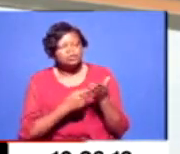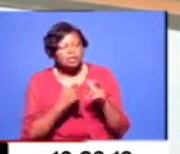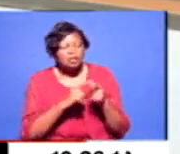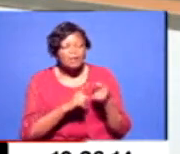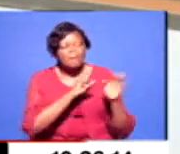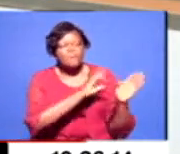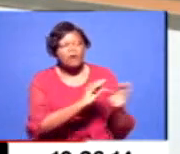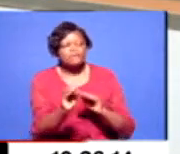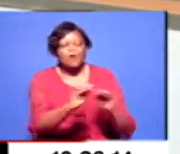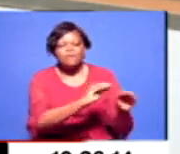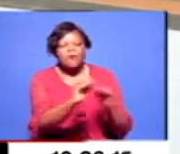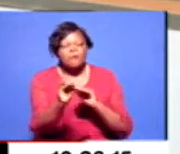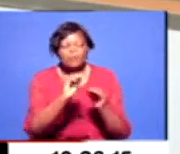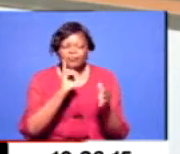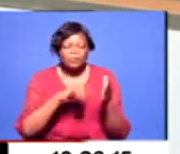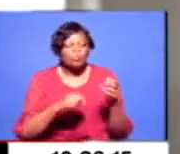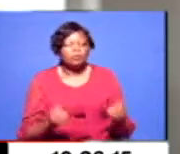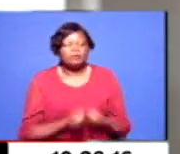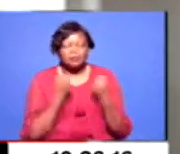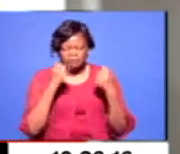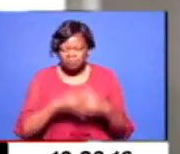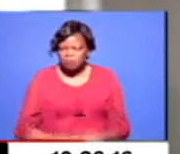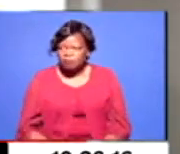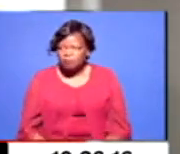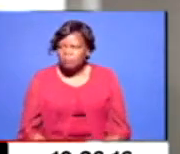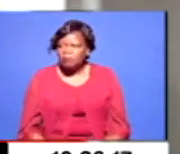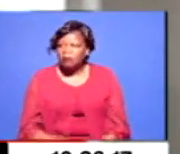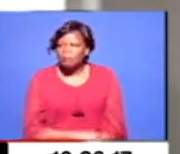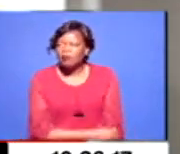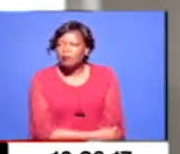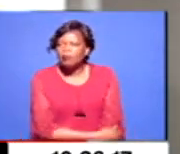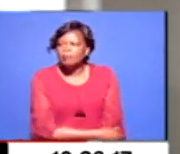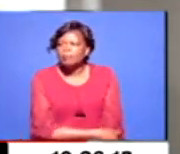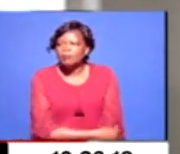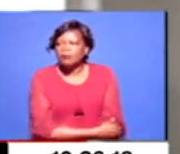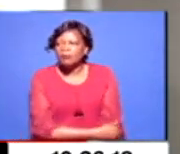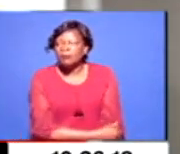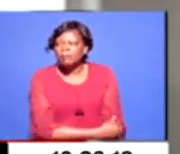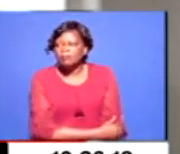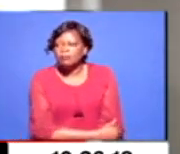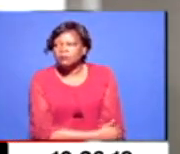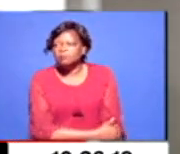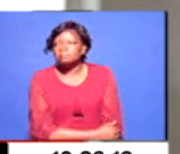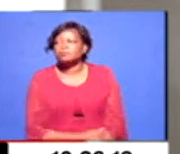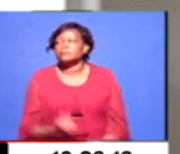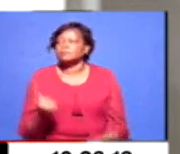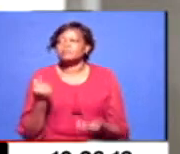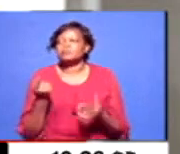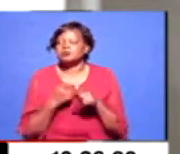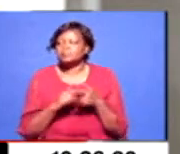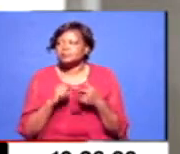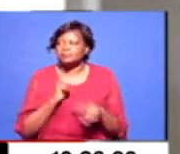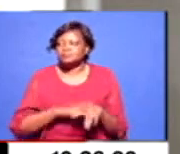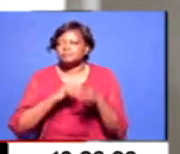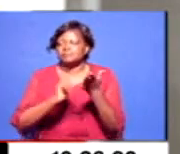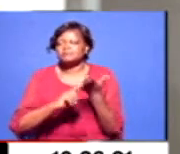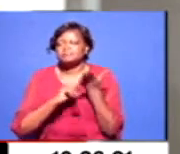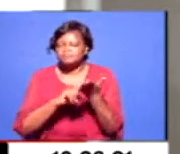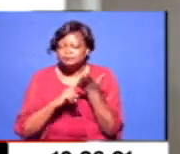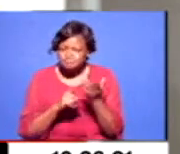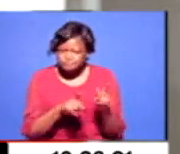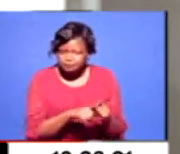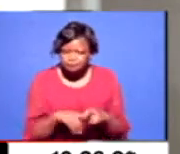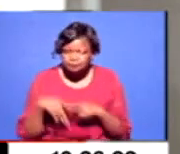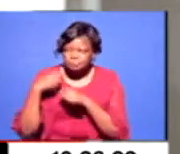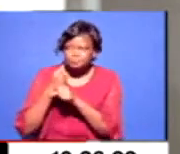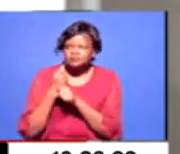another. Tell us how the journey has been. Okay, then after what Joy has just explained, after we sat down as an organization,